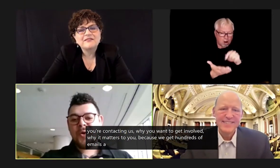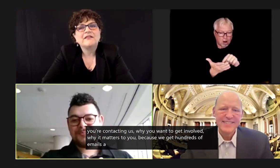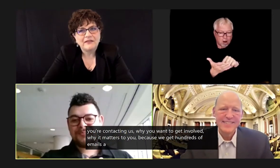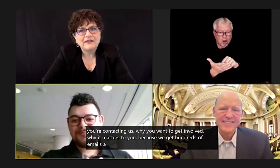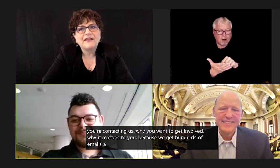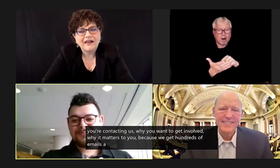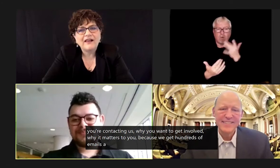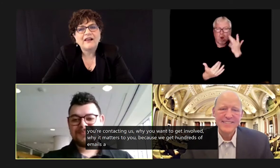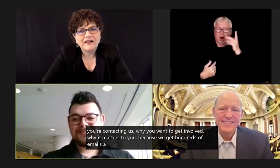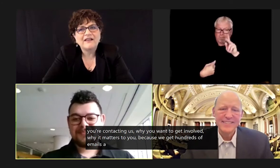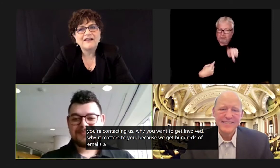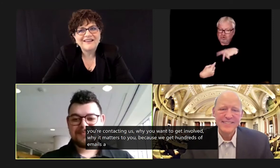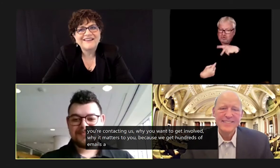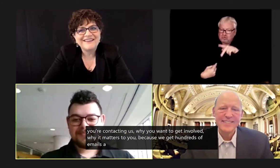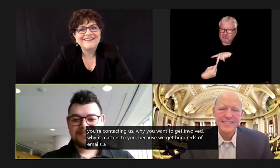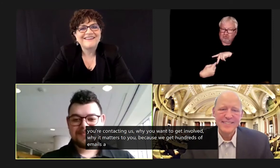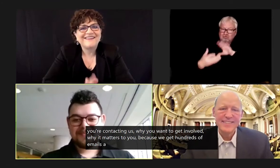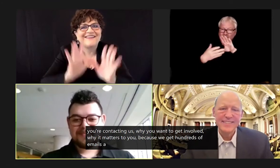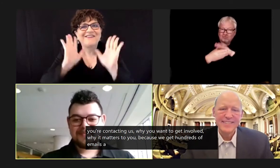hit home.